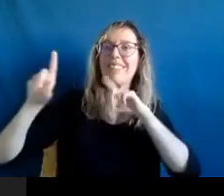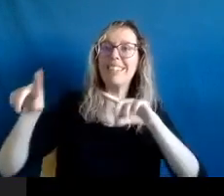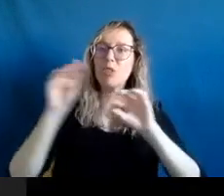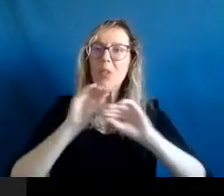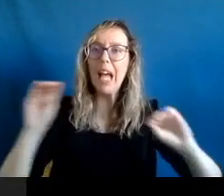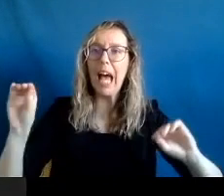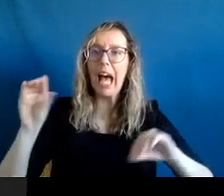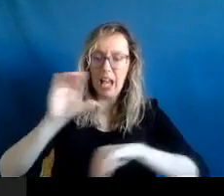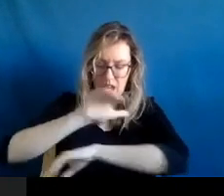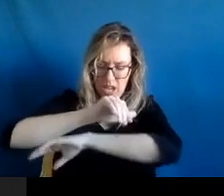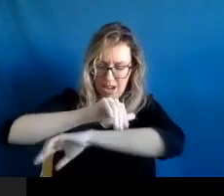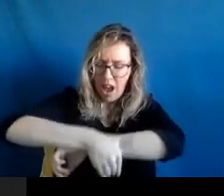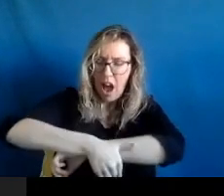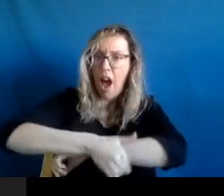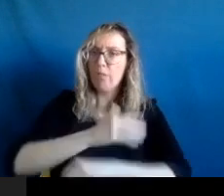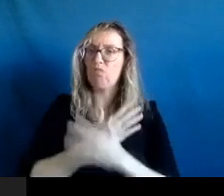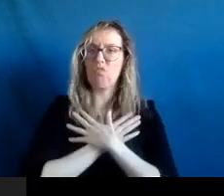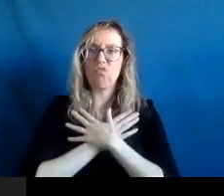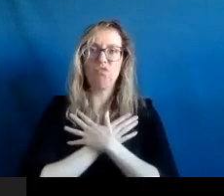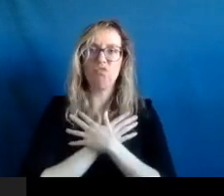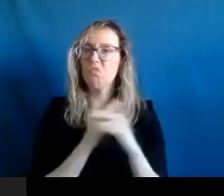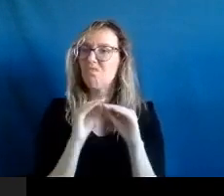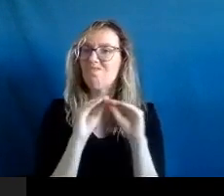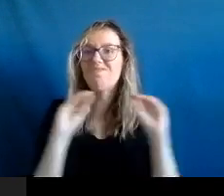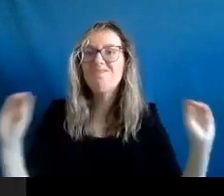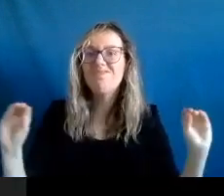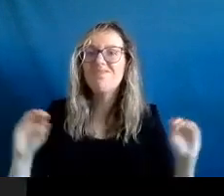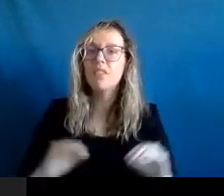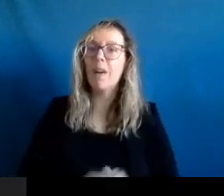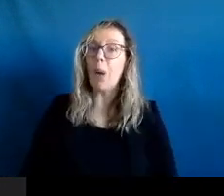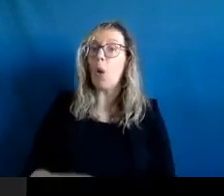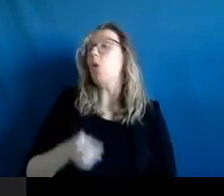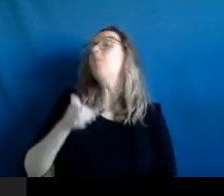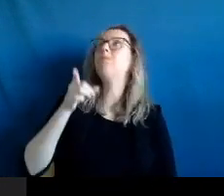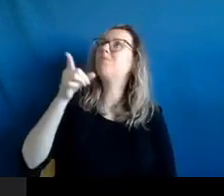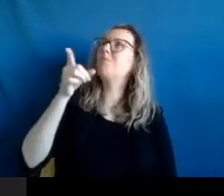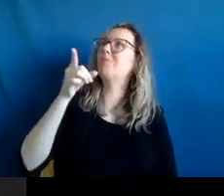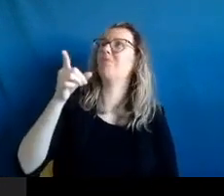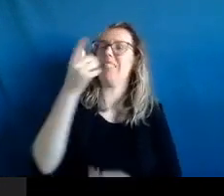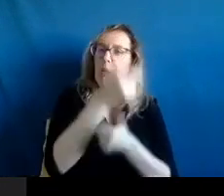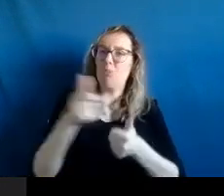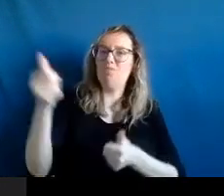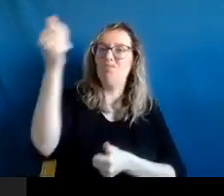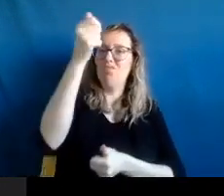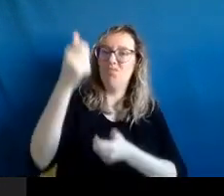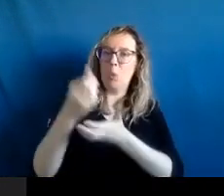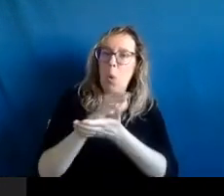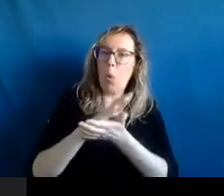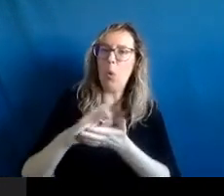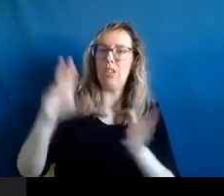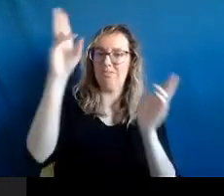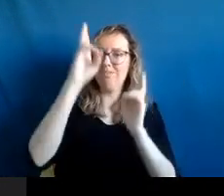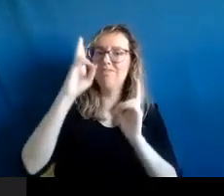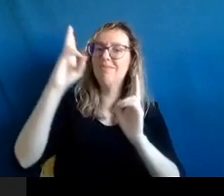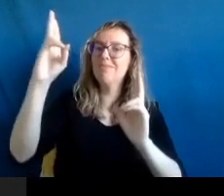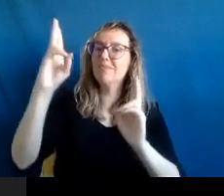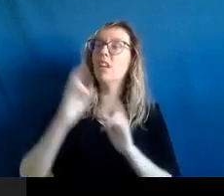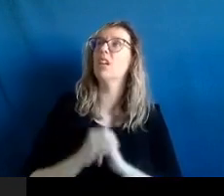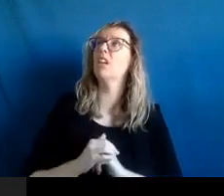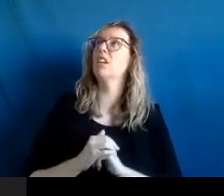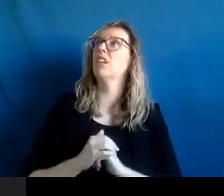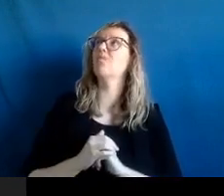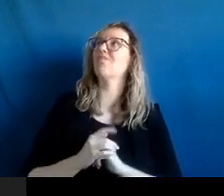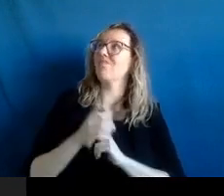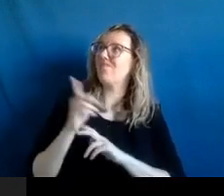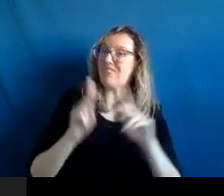no rest. Yet you, the praise of Israel, are enthroned in holiness. In you our forebears